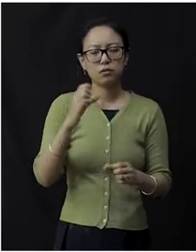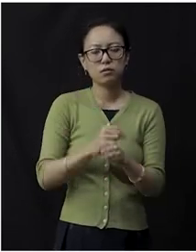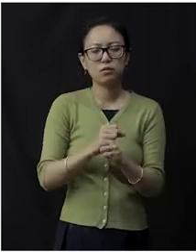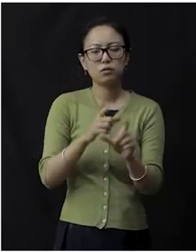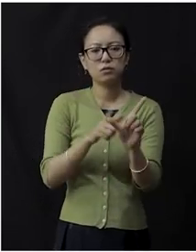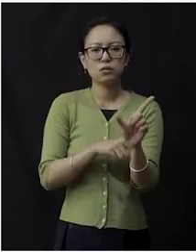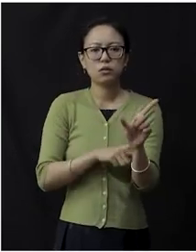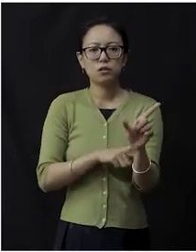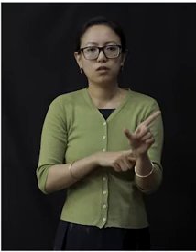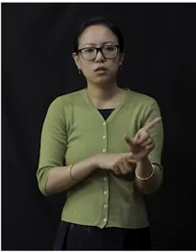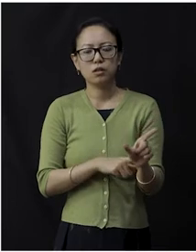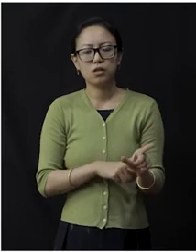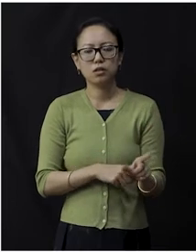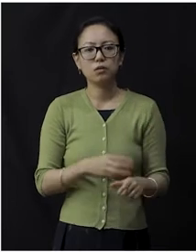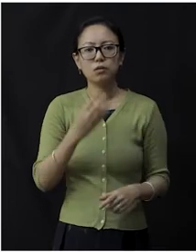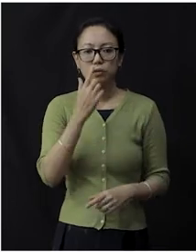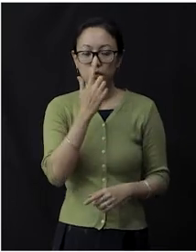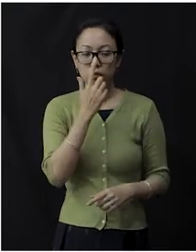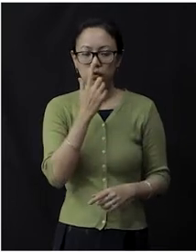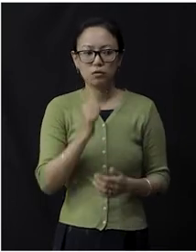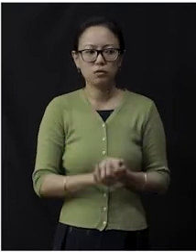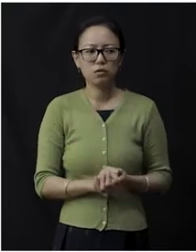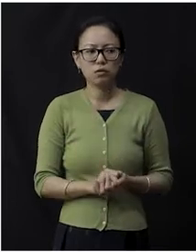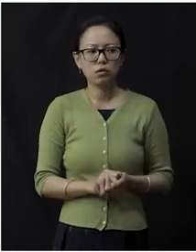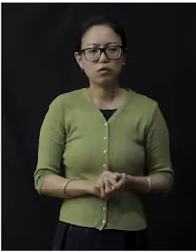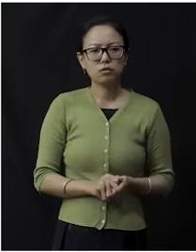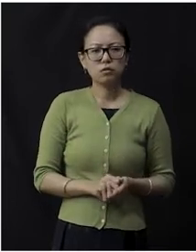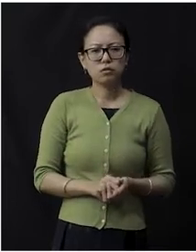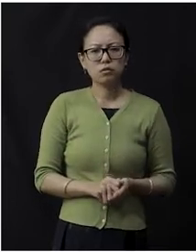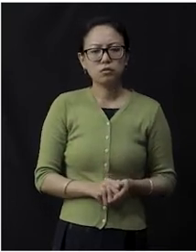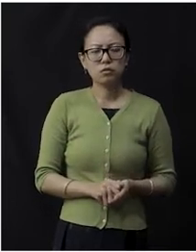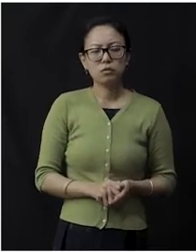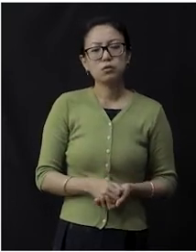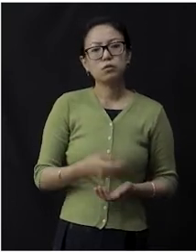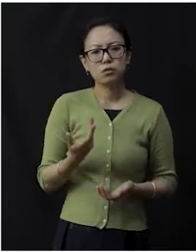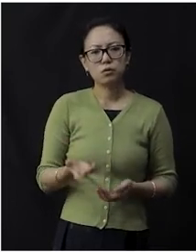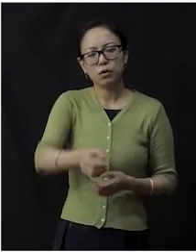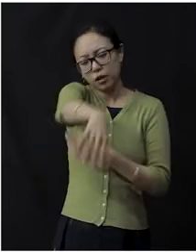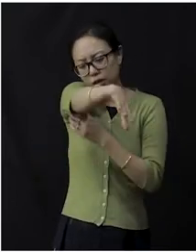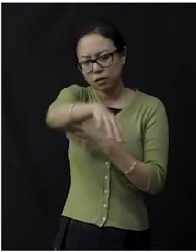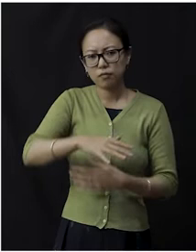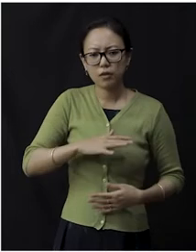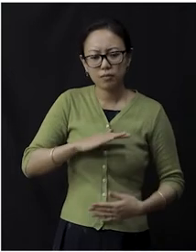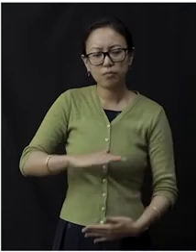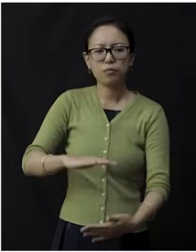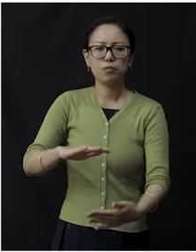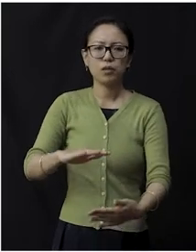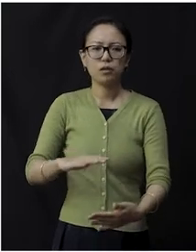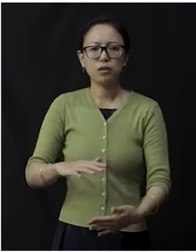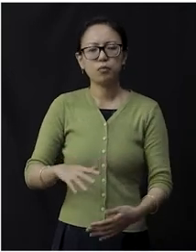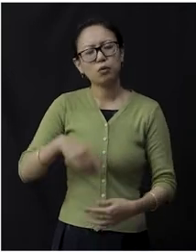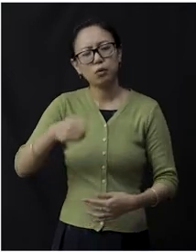everything, the way all children are. How does this happen? Where is this coming from? All of us have lots